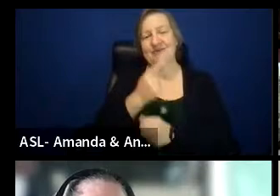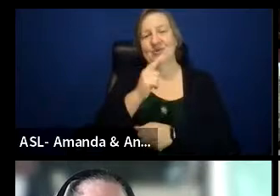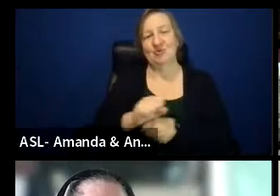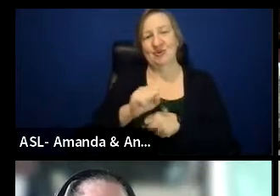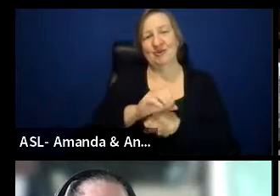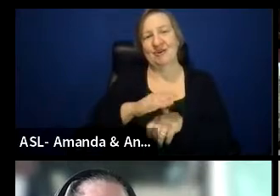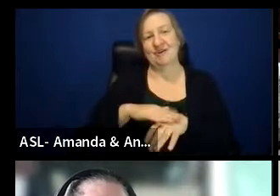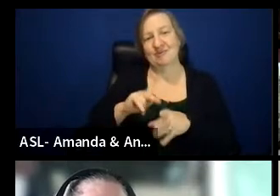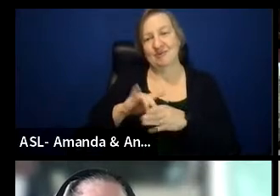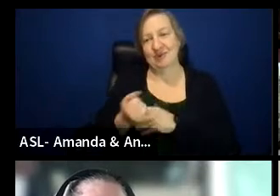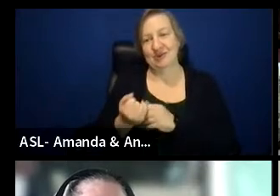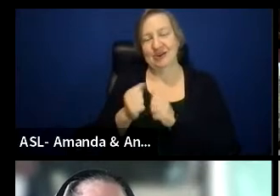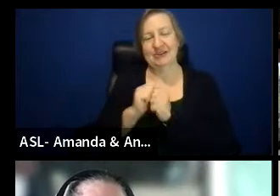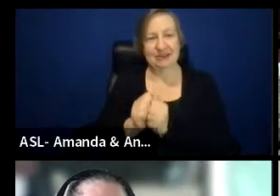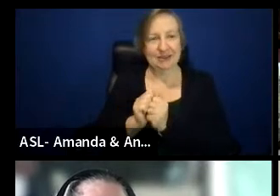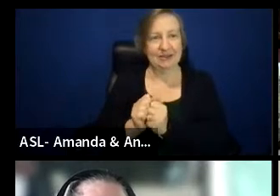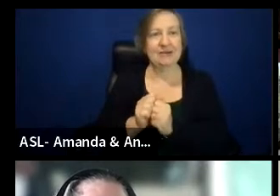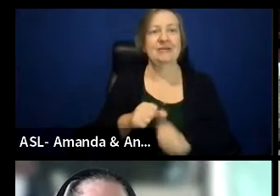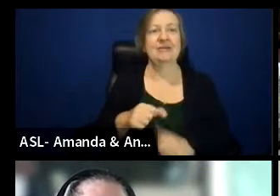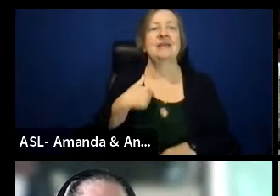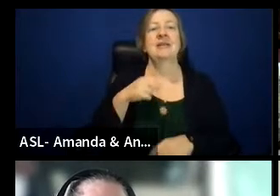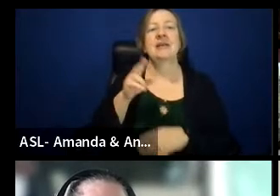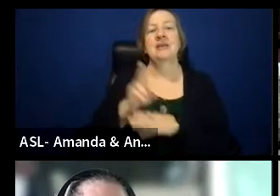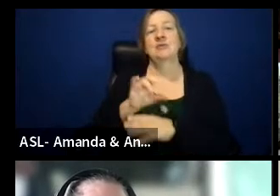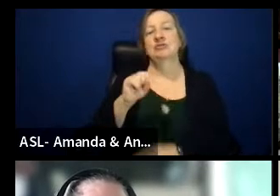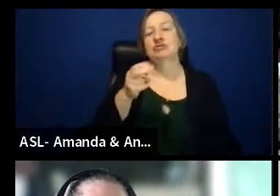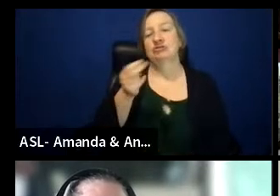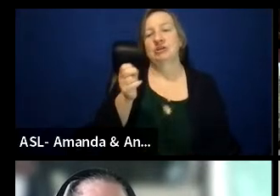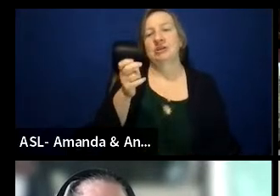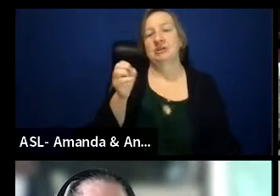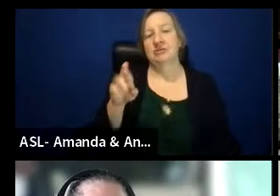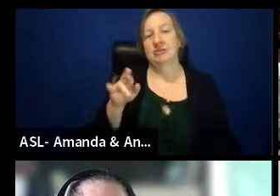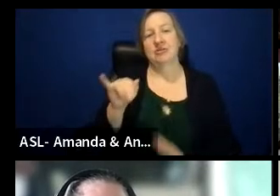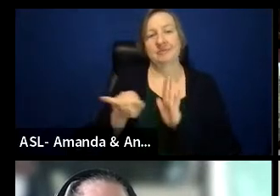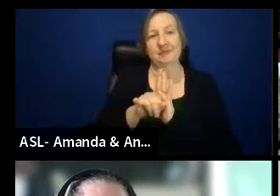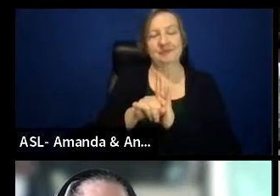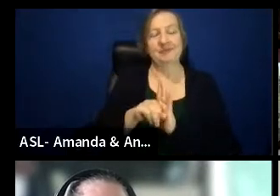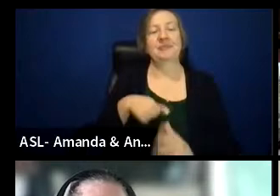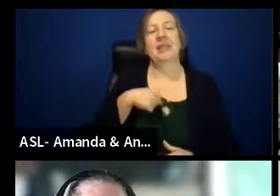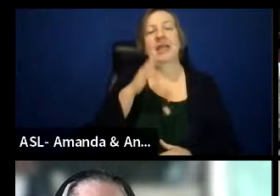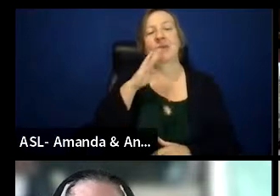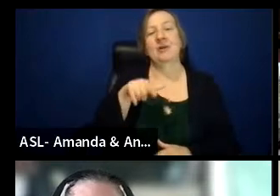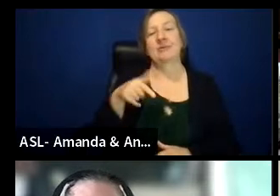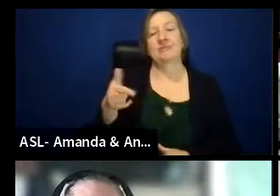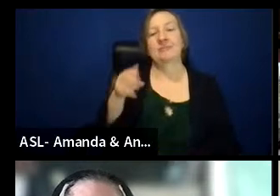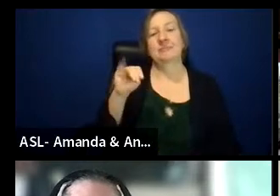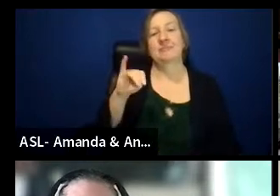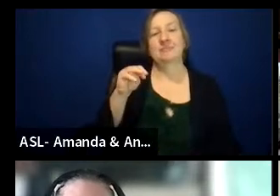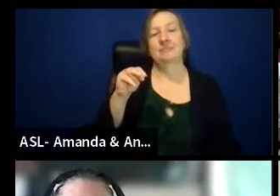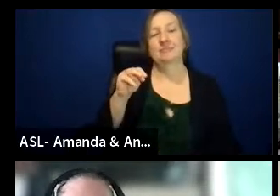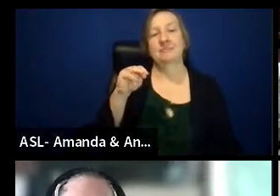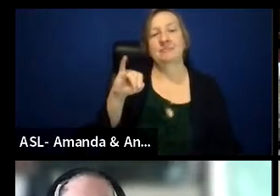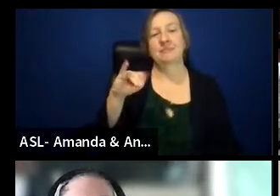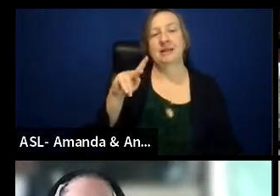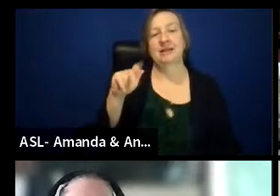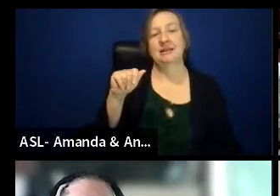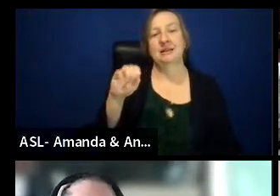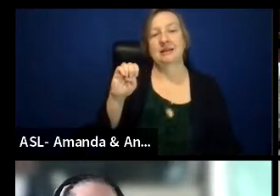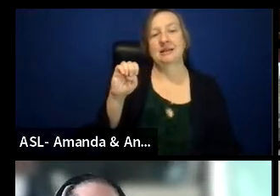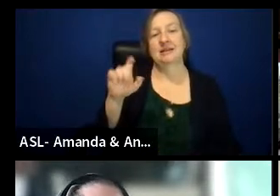project together. And I use she, her pronouns, and I will turn it over to Michaela.